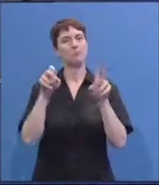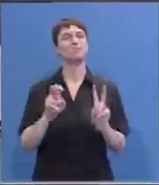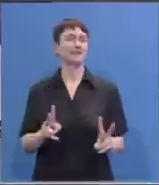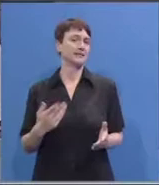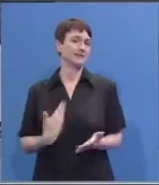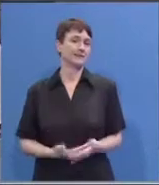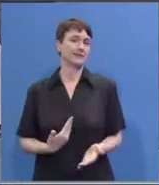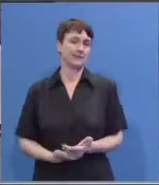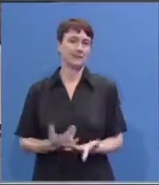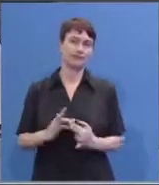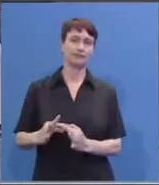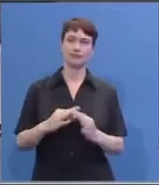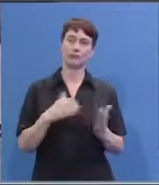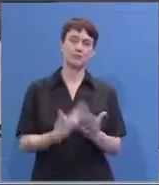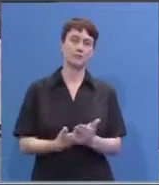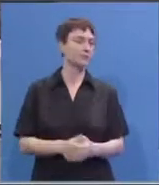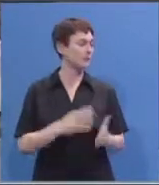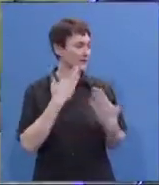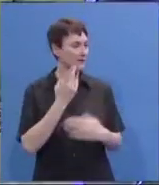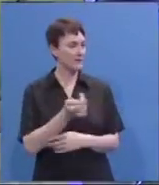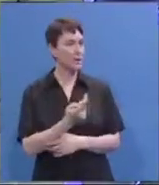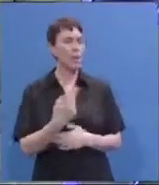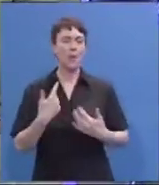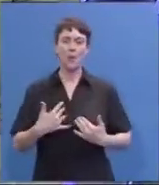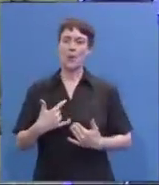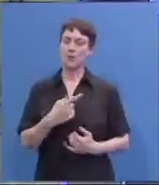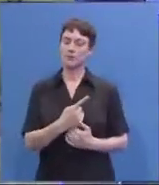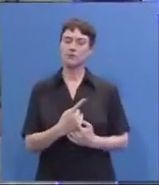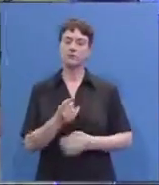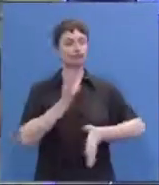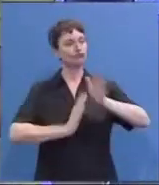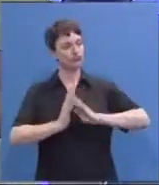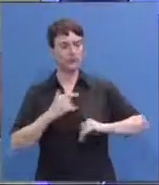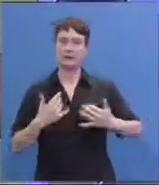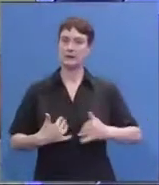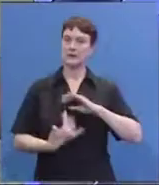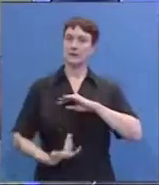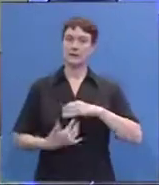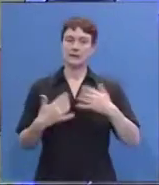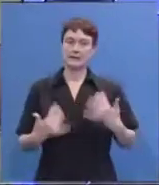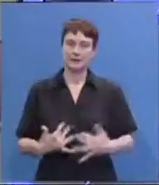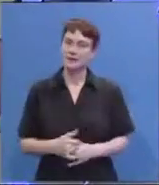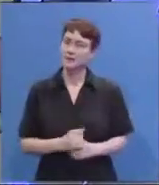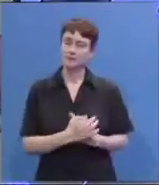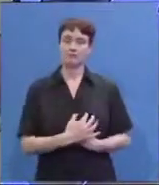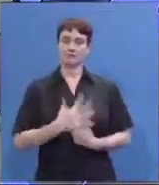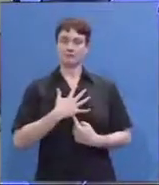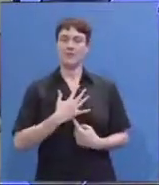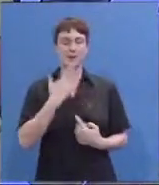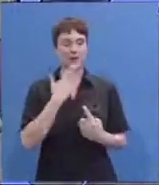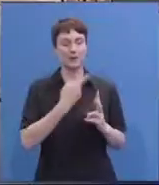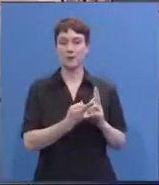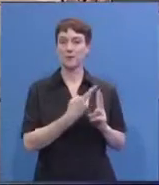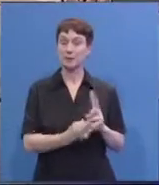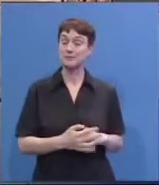our societies. Thank you to the both of you. That was truly, truly inspiring. Thank you to Professor David Musoma and Mulana Bam.